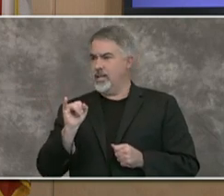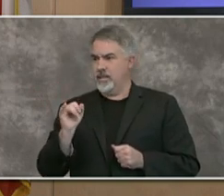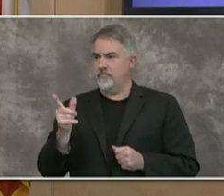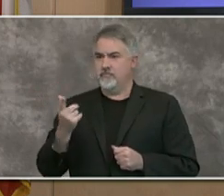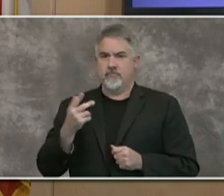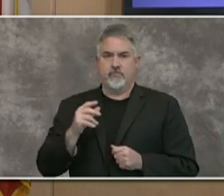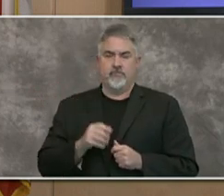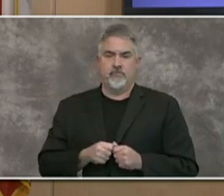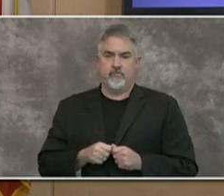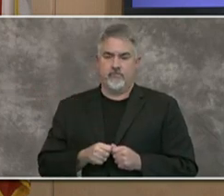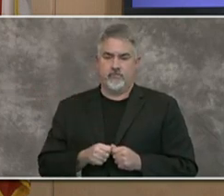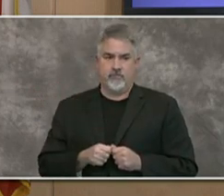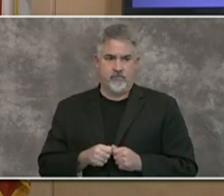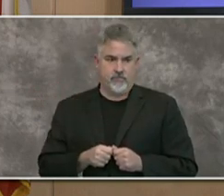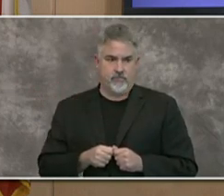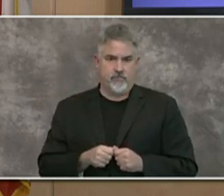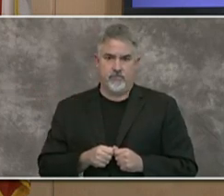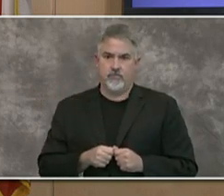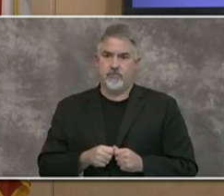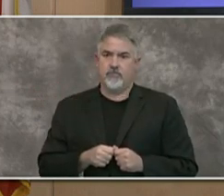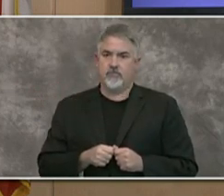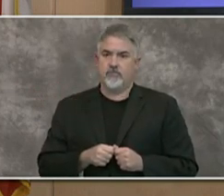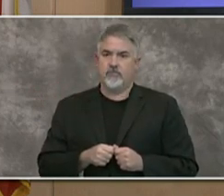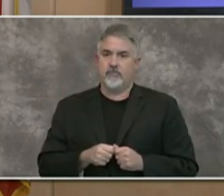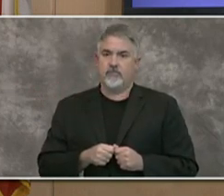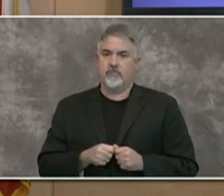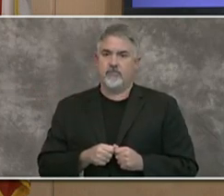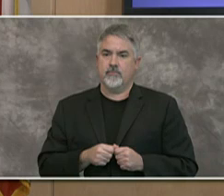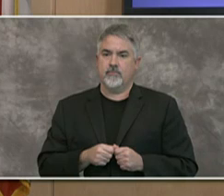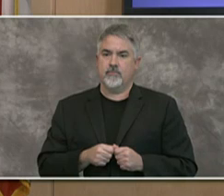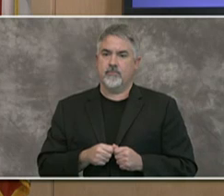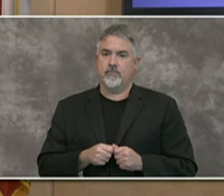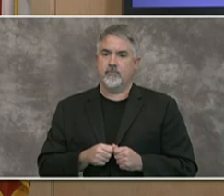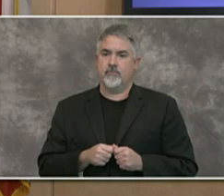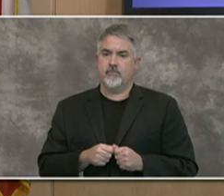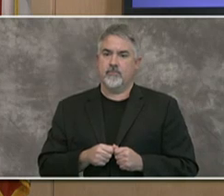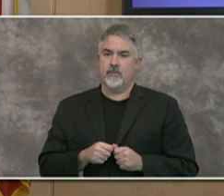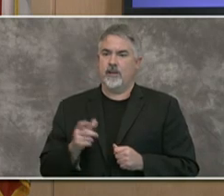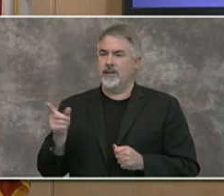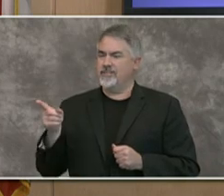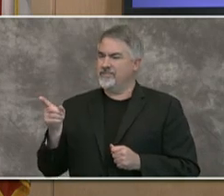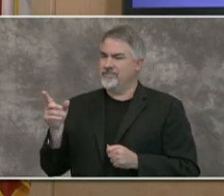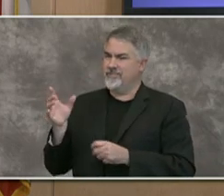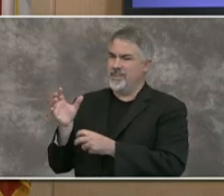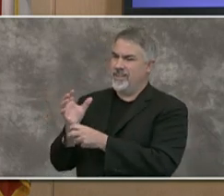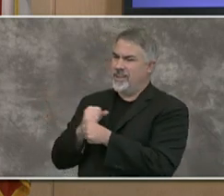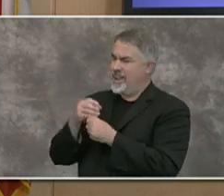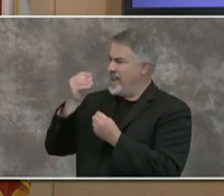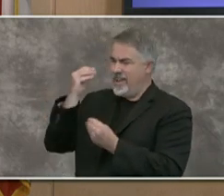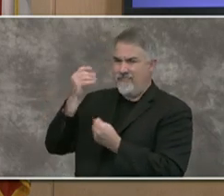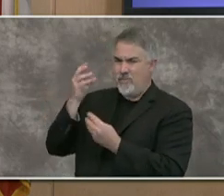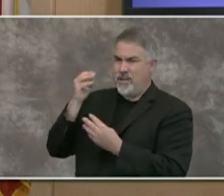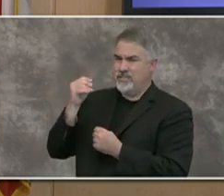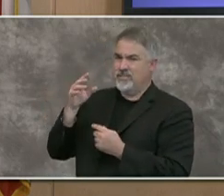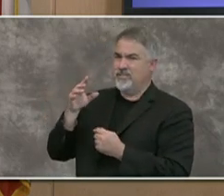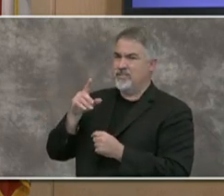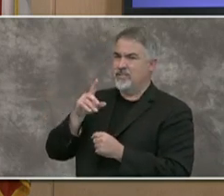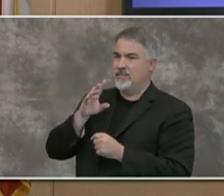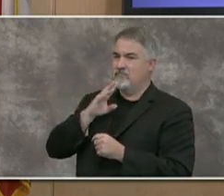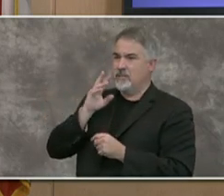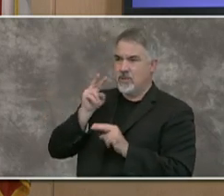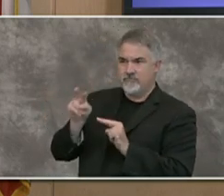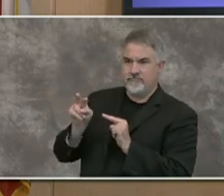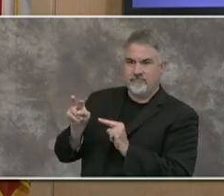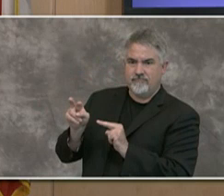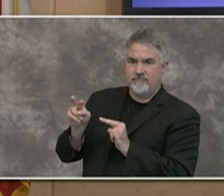Hi, this is Hunter Sowards with KUSI. We have been receiving some information from viewers suggesting that they were